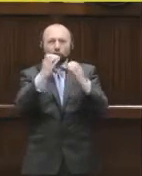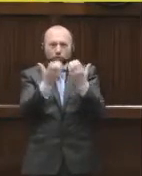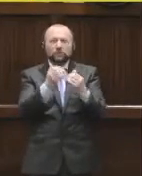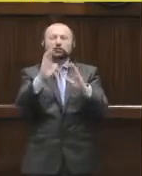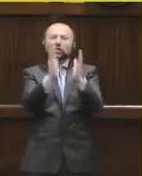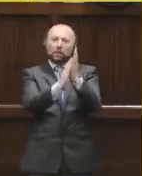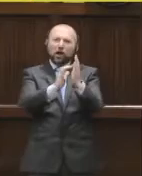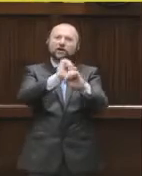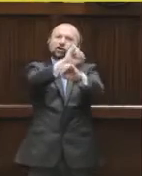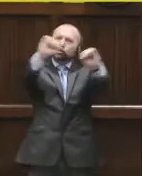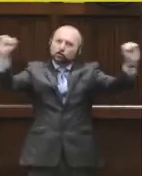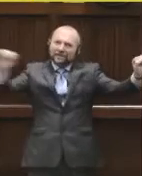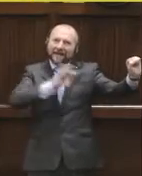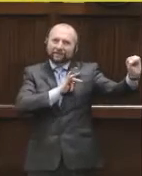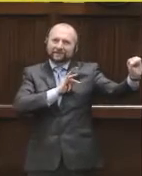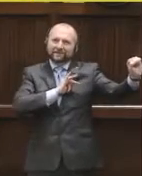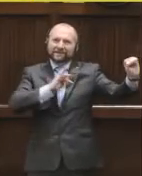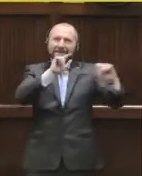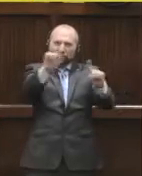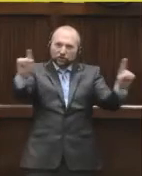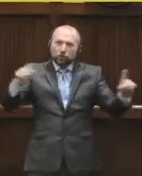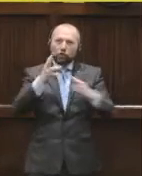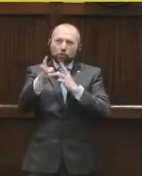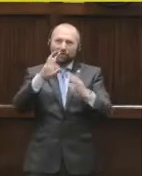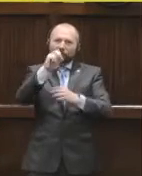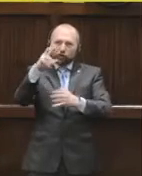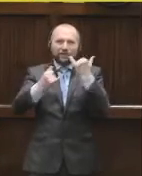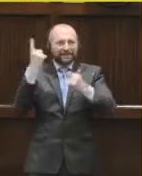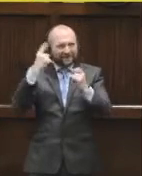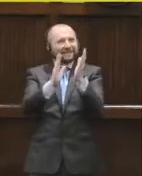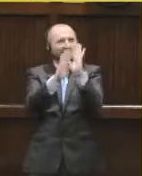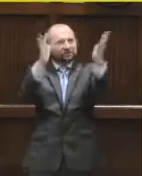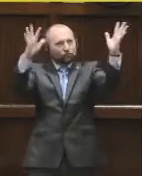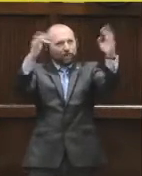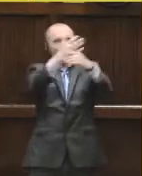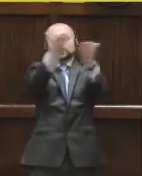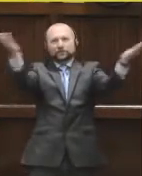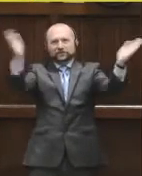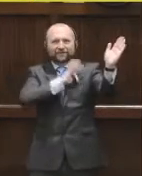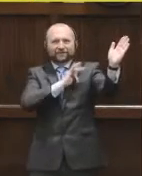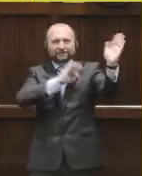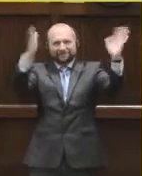it was your campaigning work over the last 30 years that brought this.